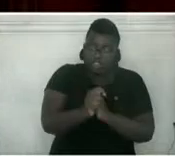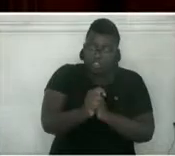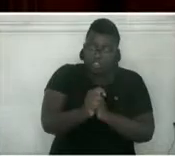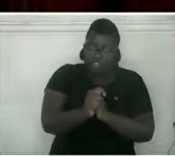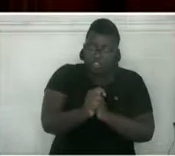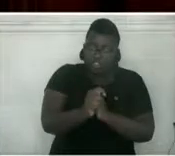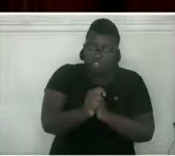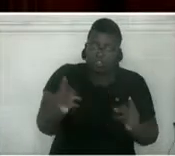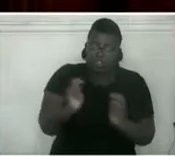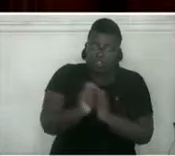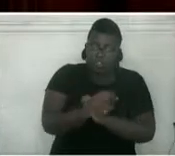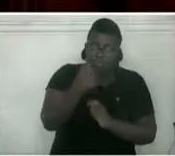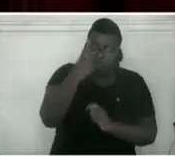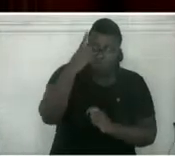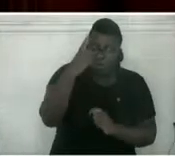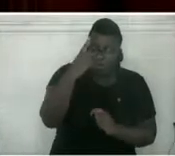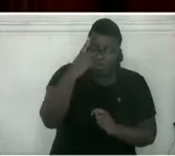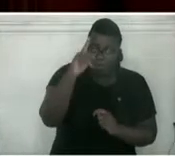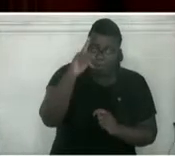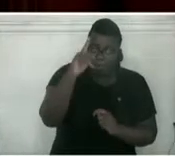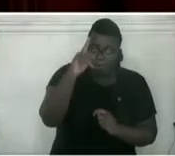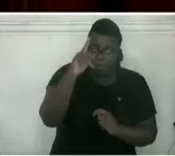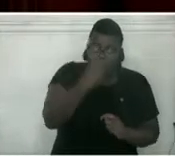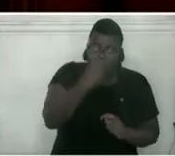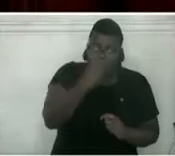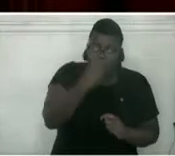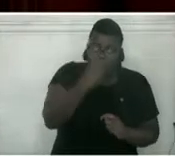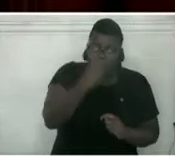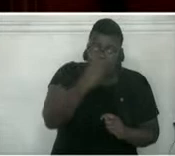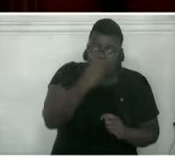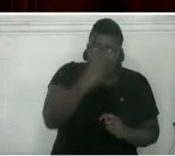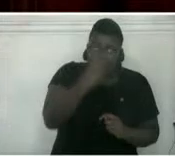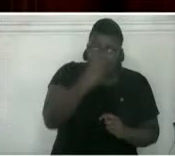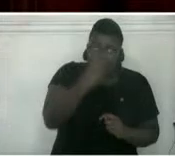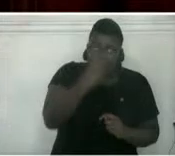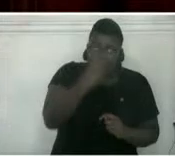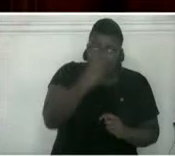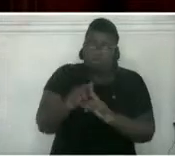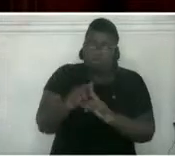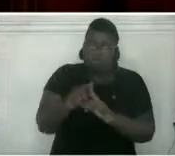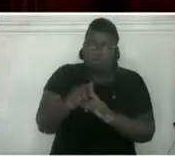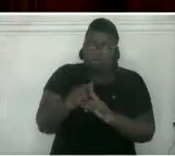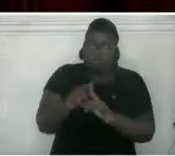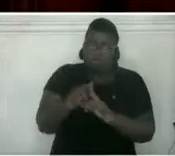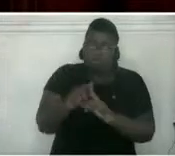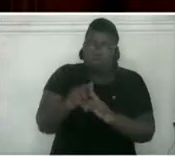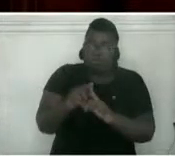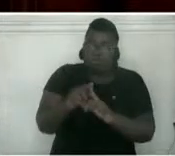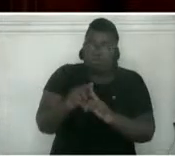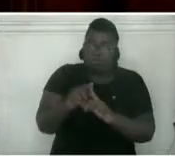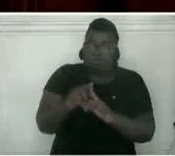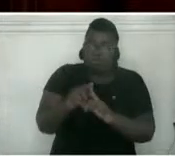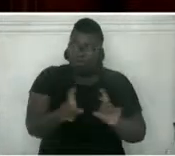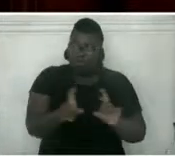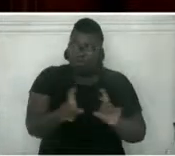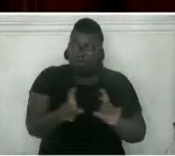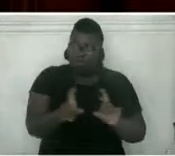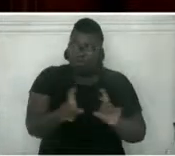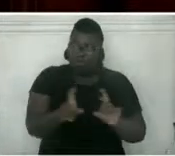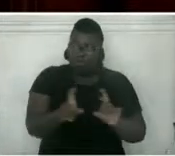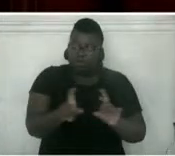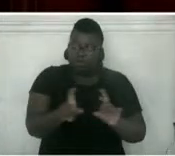26 vehicle bridges to connect communities and 26